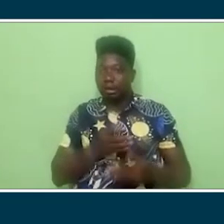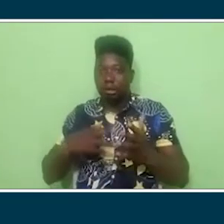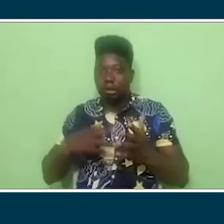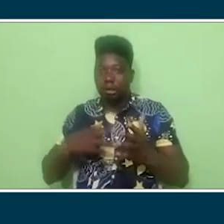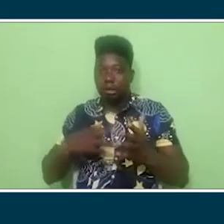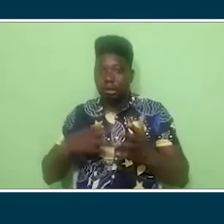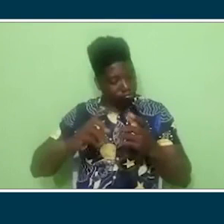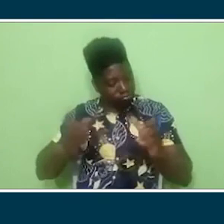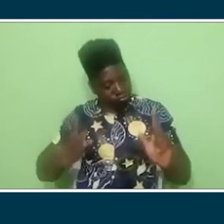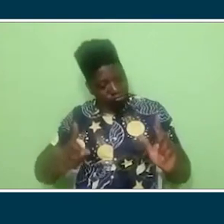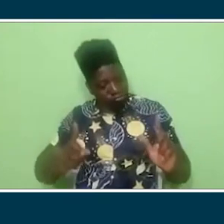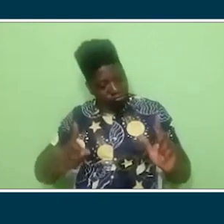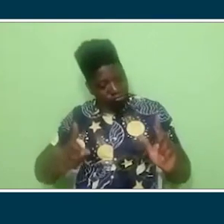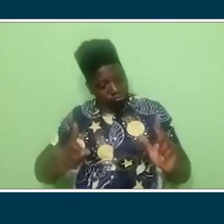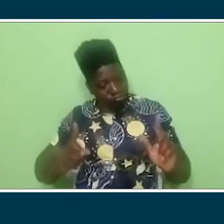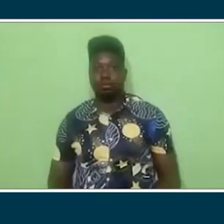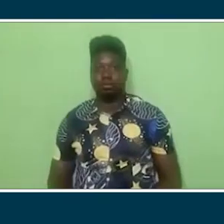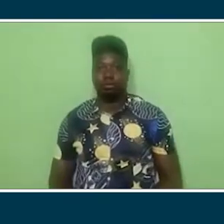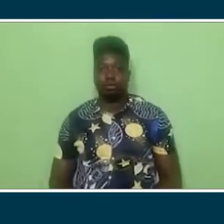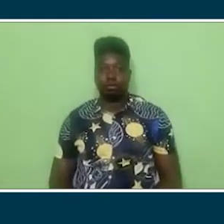bring it home?